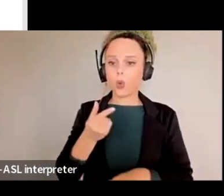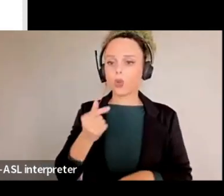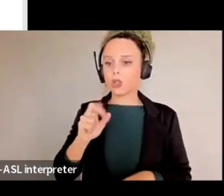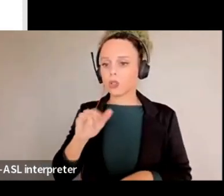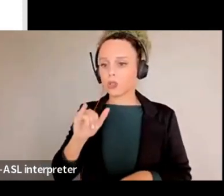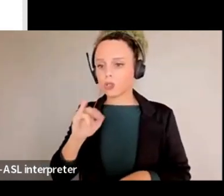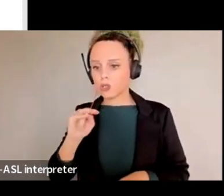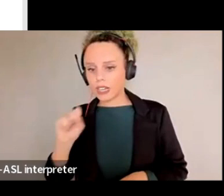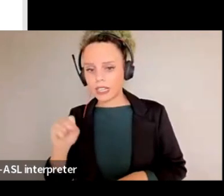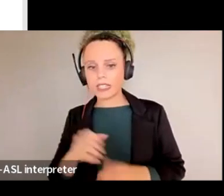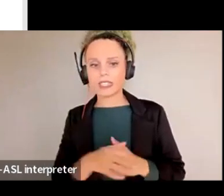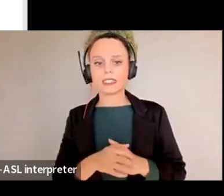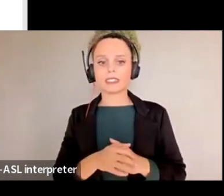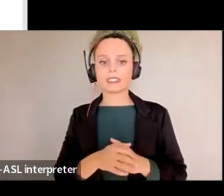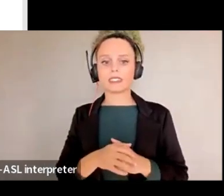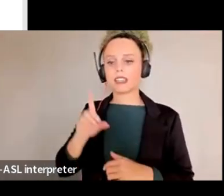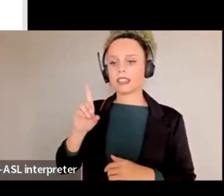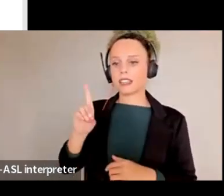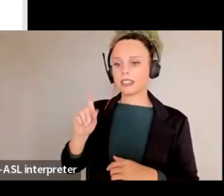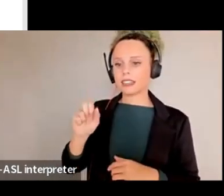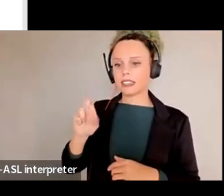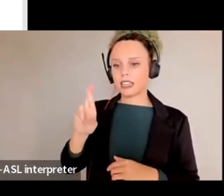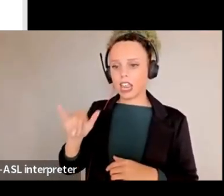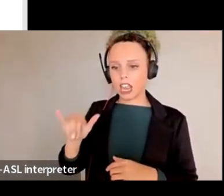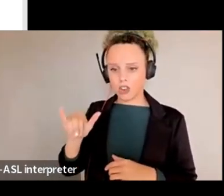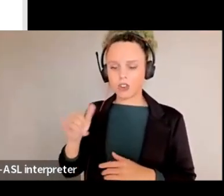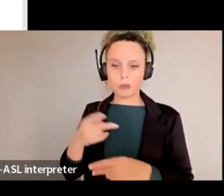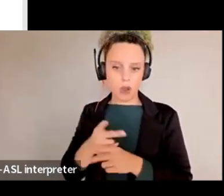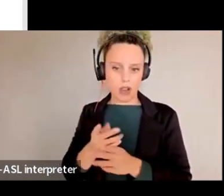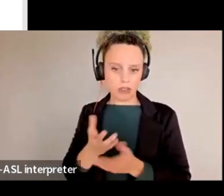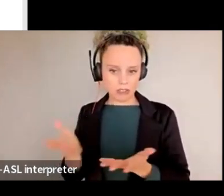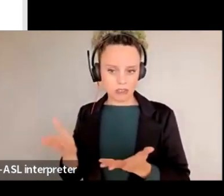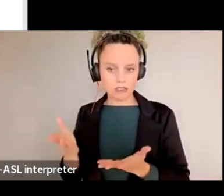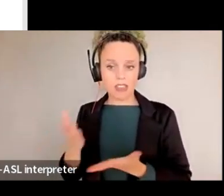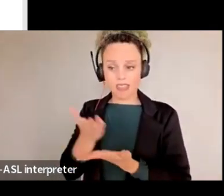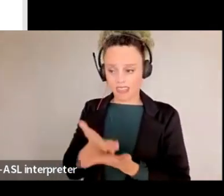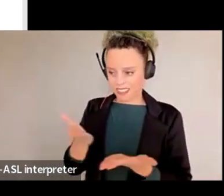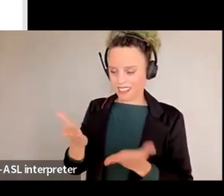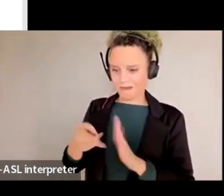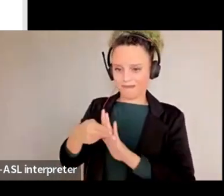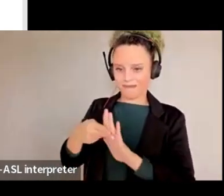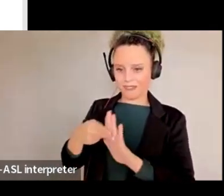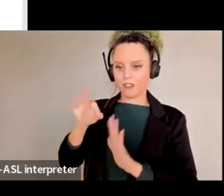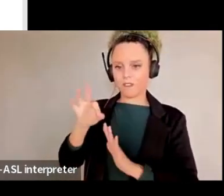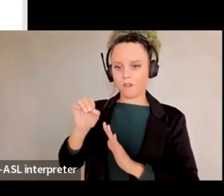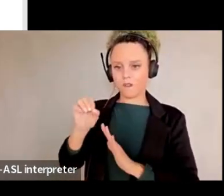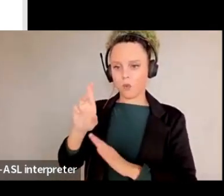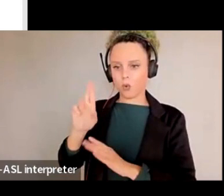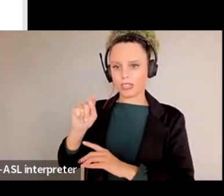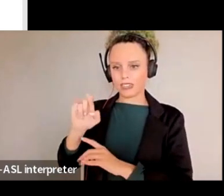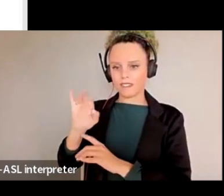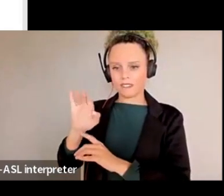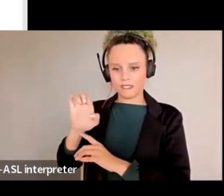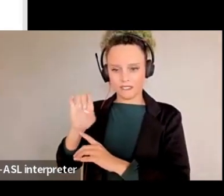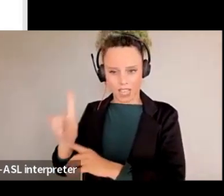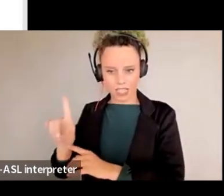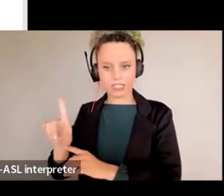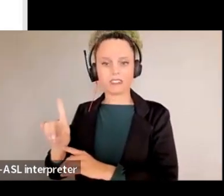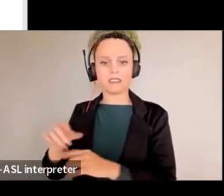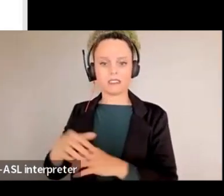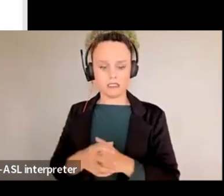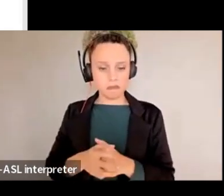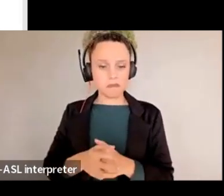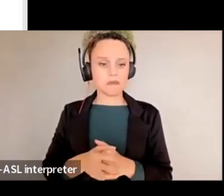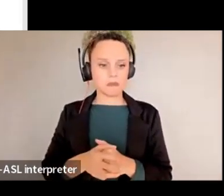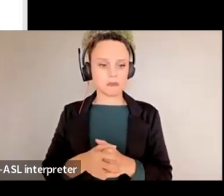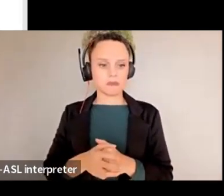nuts, fatty fish, whole grains, fortified beverages and grains. So dairy products are fortified, orange juice